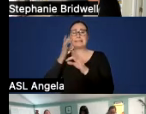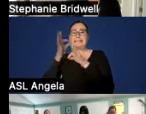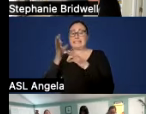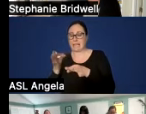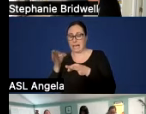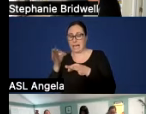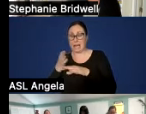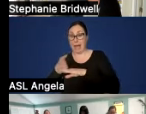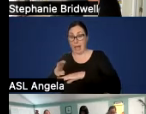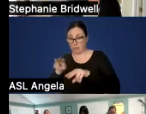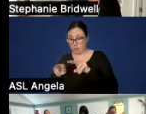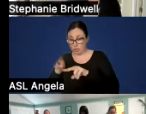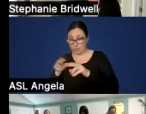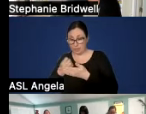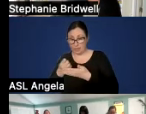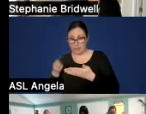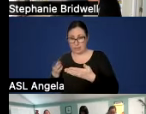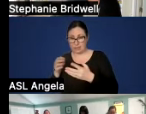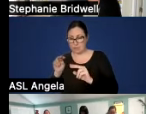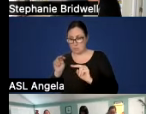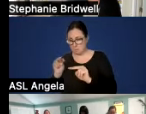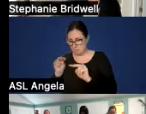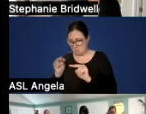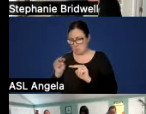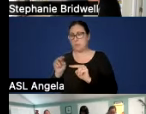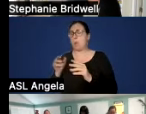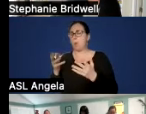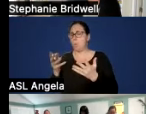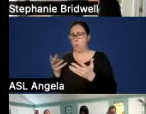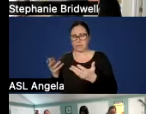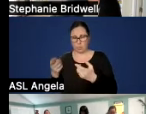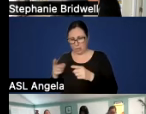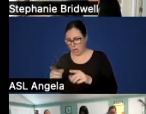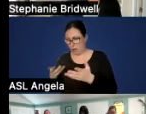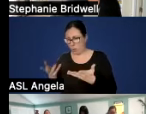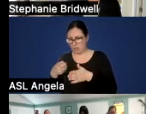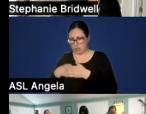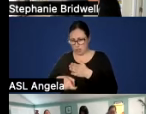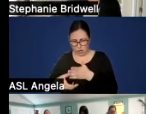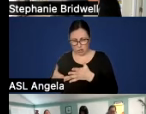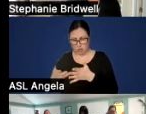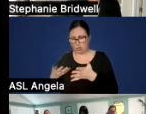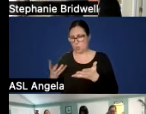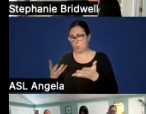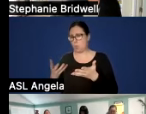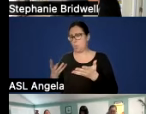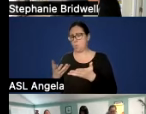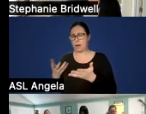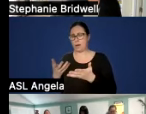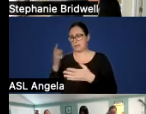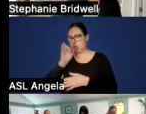of what do we have here? What are we going to charge? What's this going to look like moving forward if we go